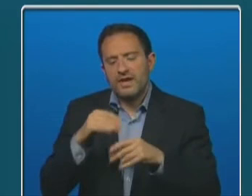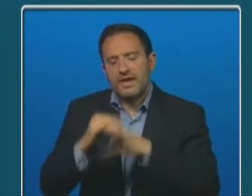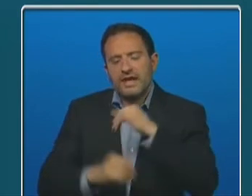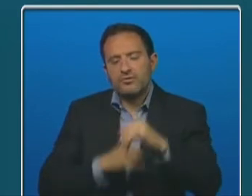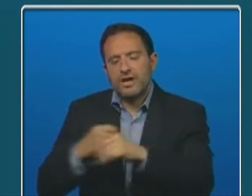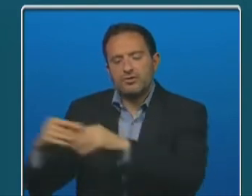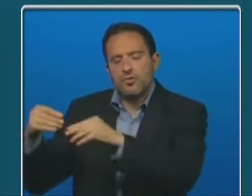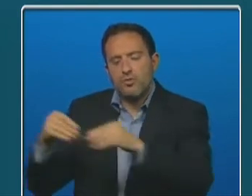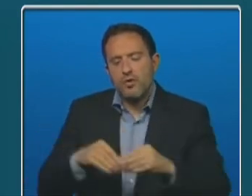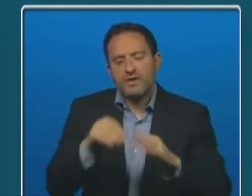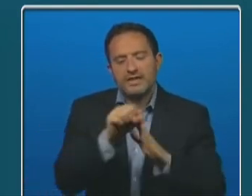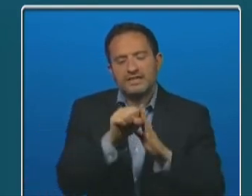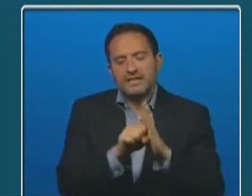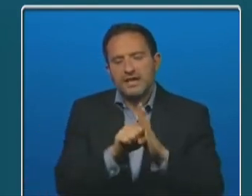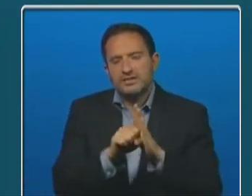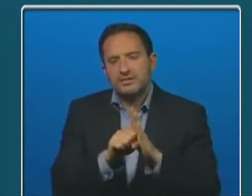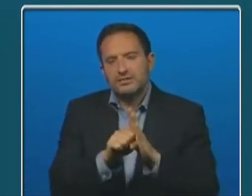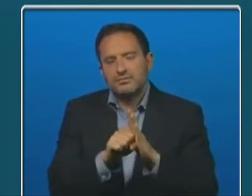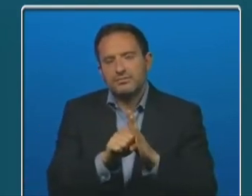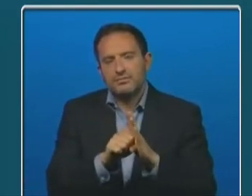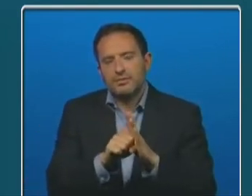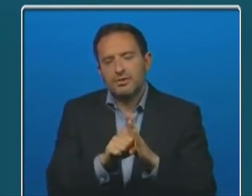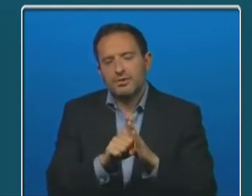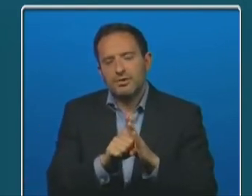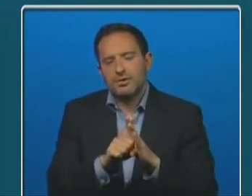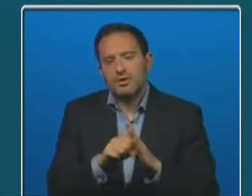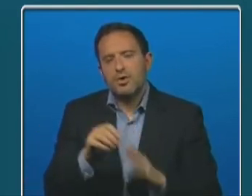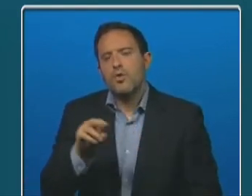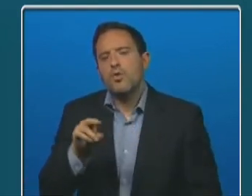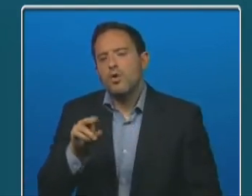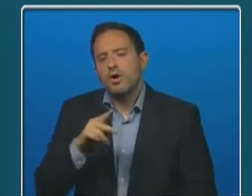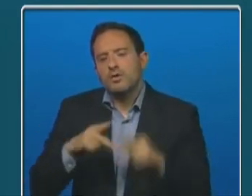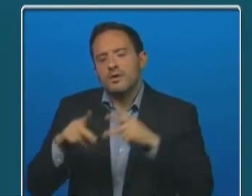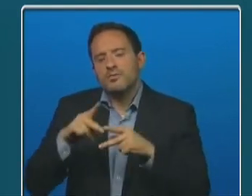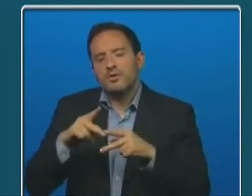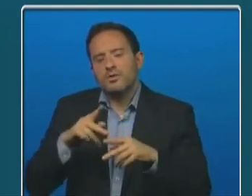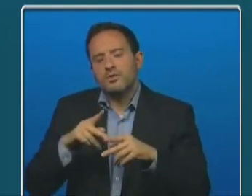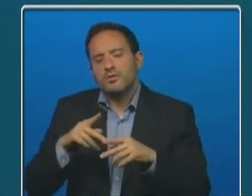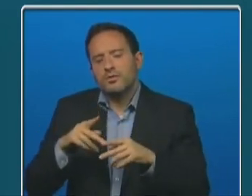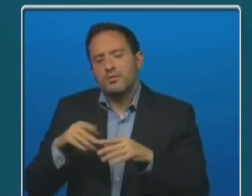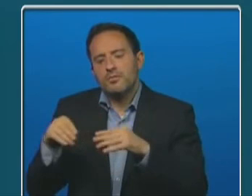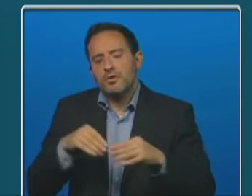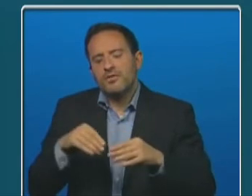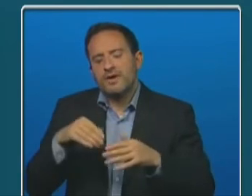internationally into those states or people moving domestically into those